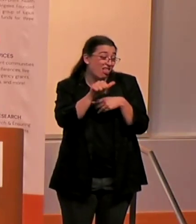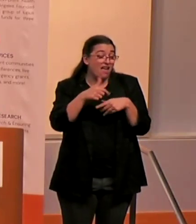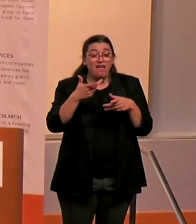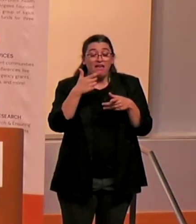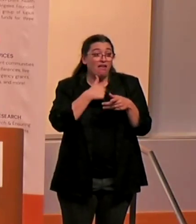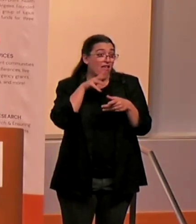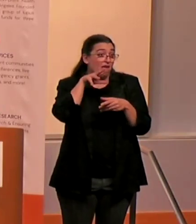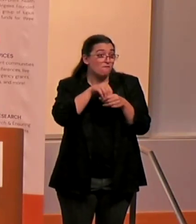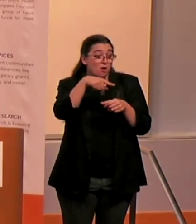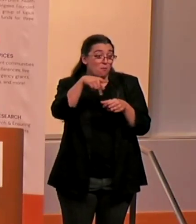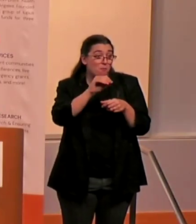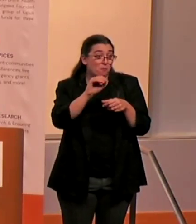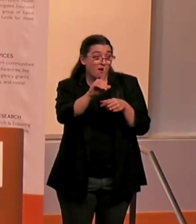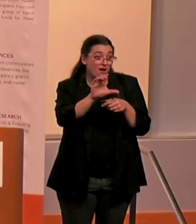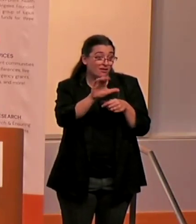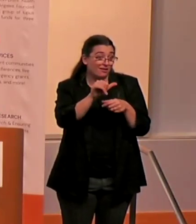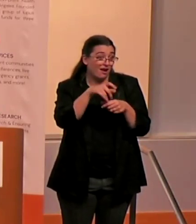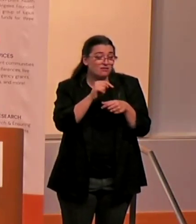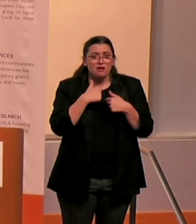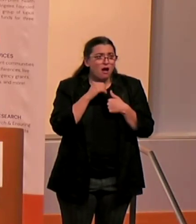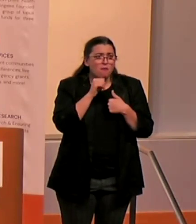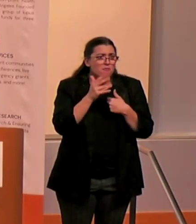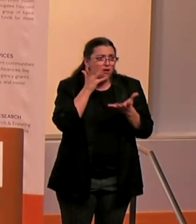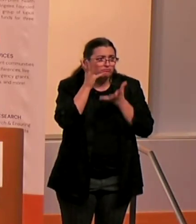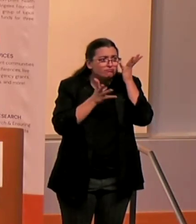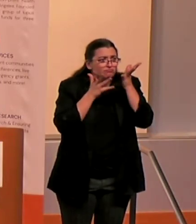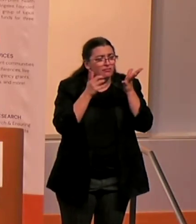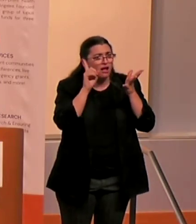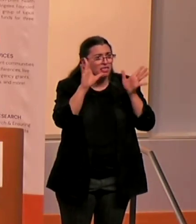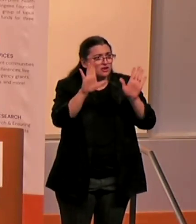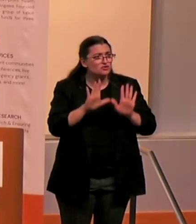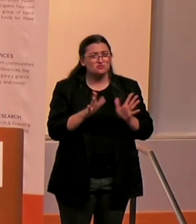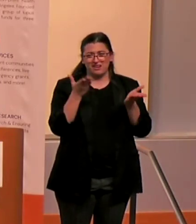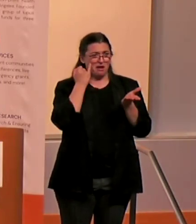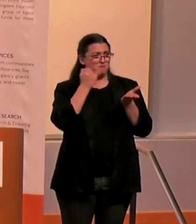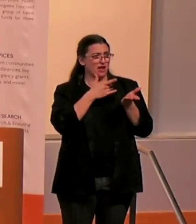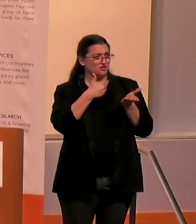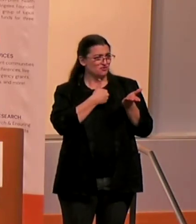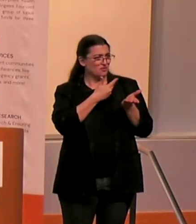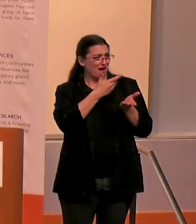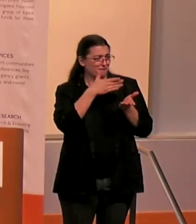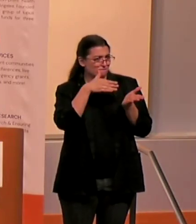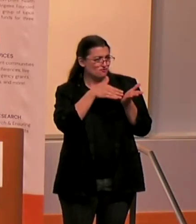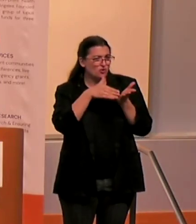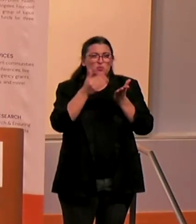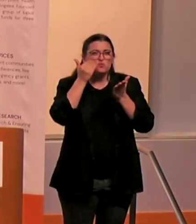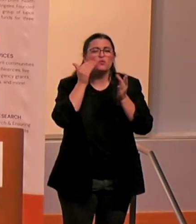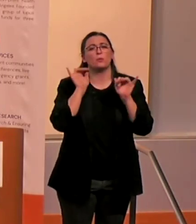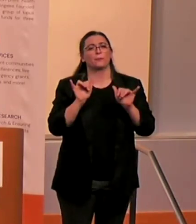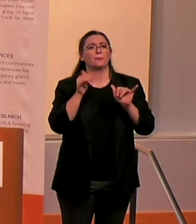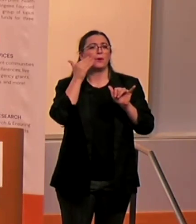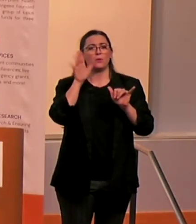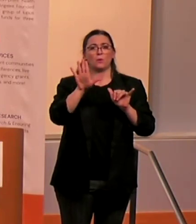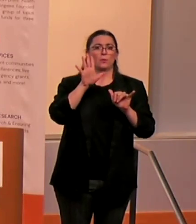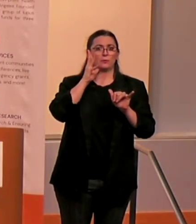of it. If anything, I think it's a benefit that you have a physician who has a really good understanding of what it's like to be a patient